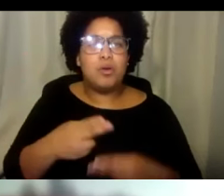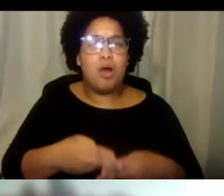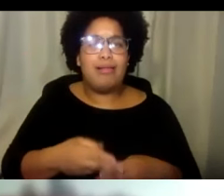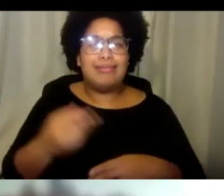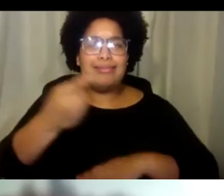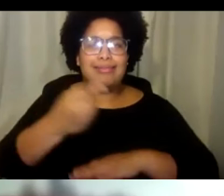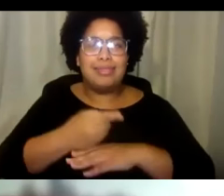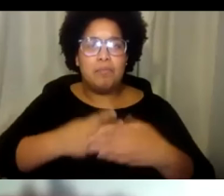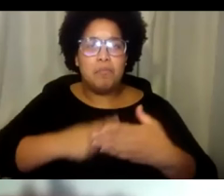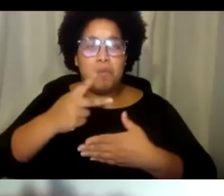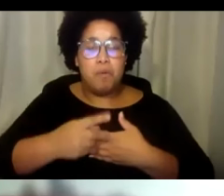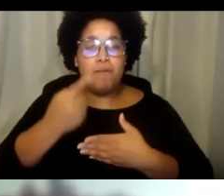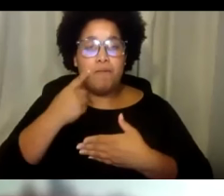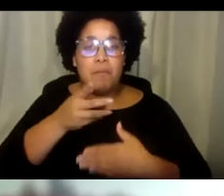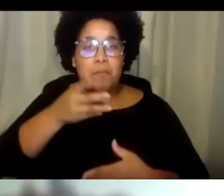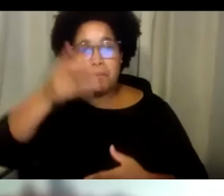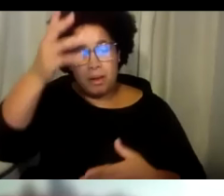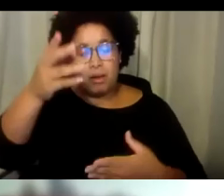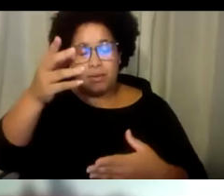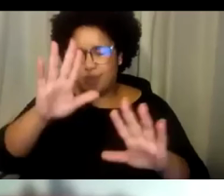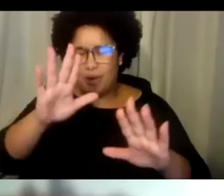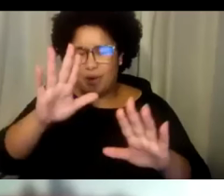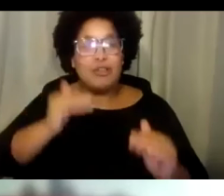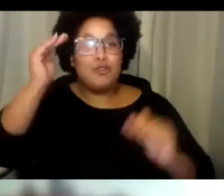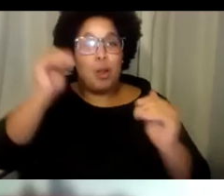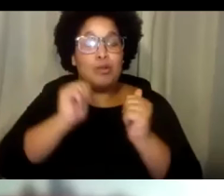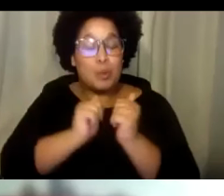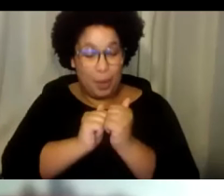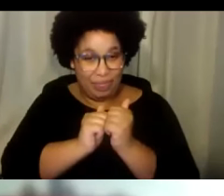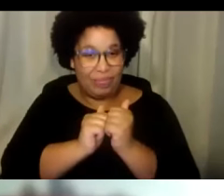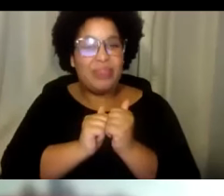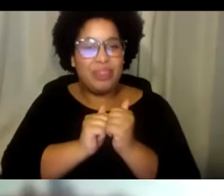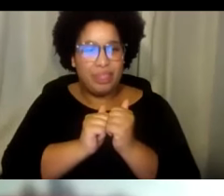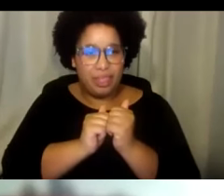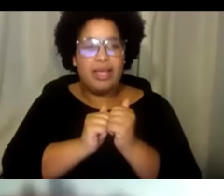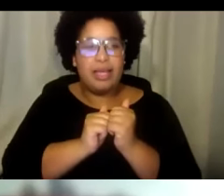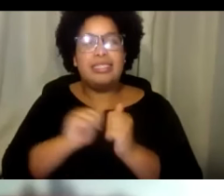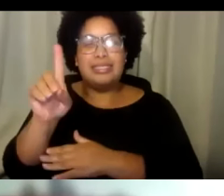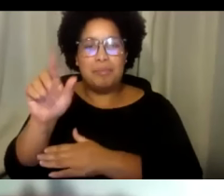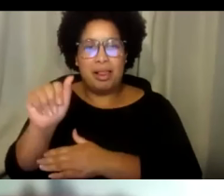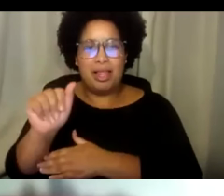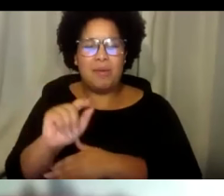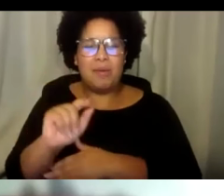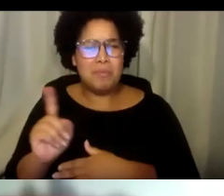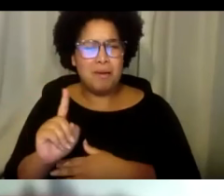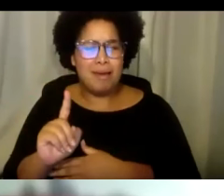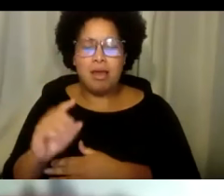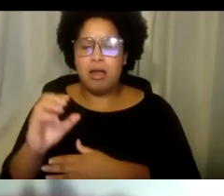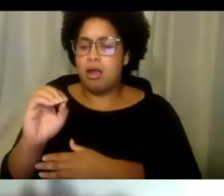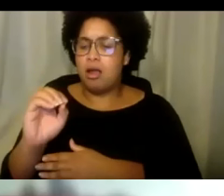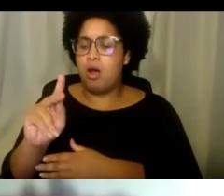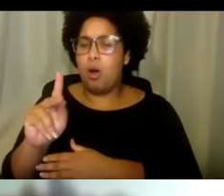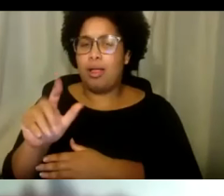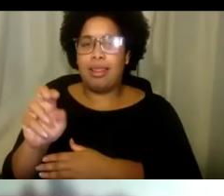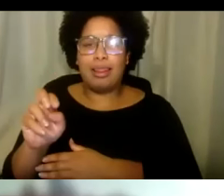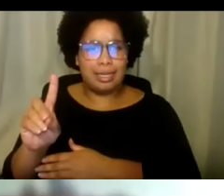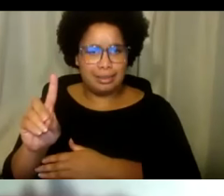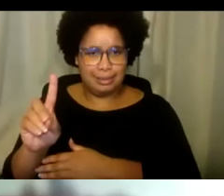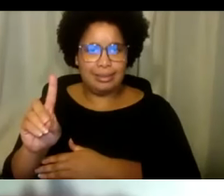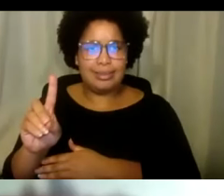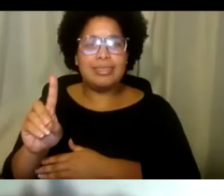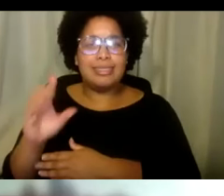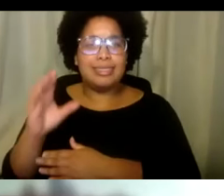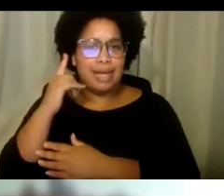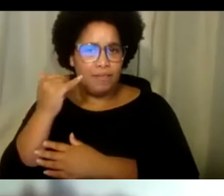for adults with disabilities. We are located in Oakland, California. We have hybrid